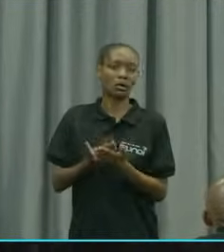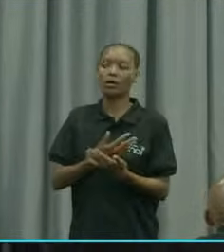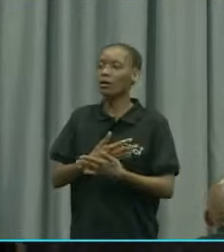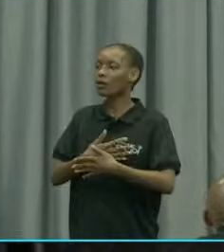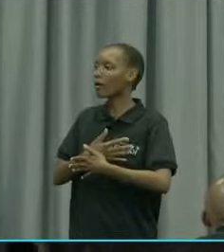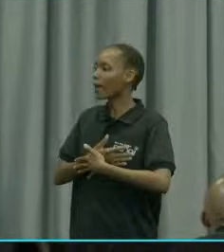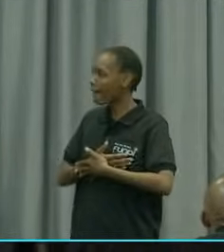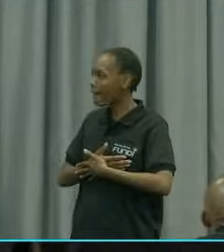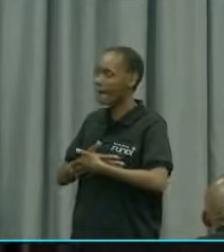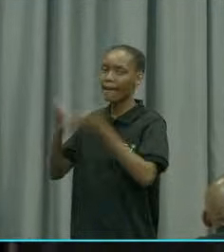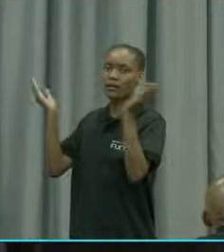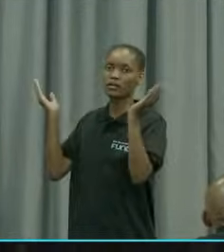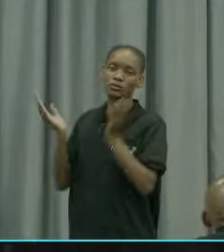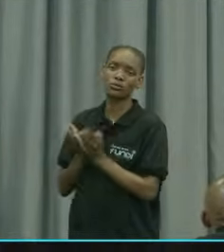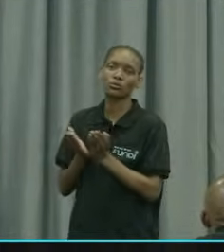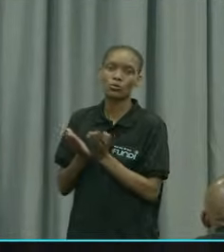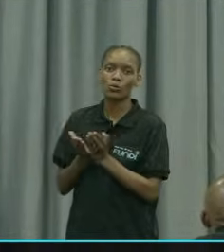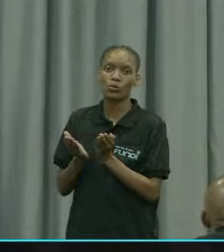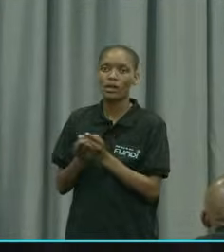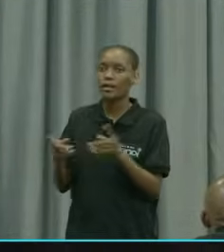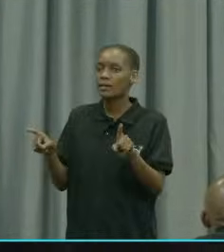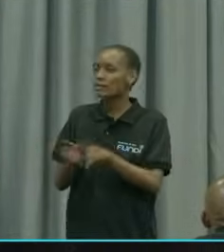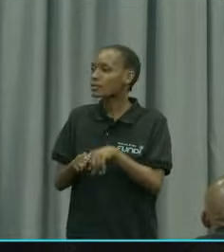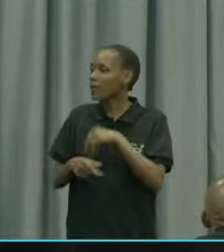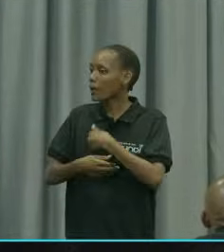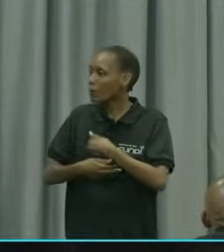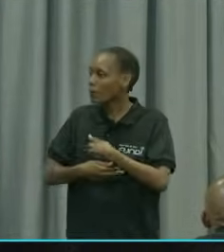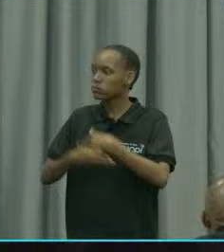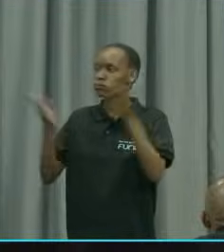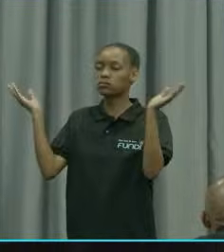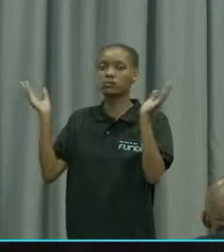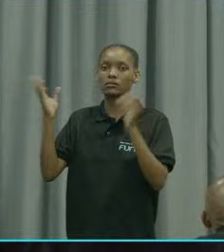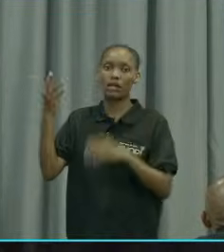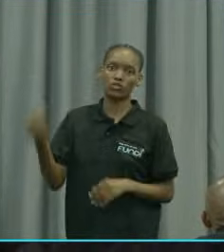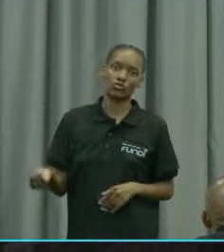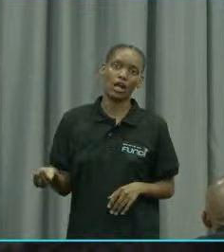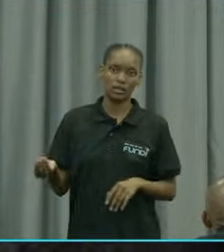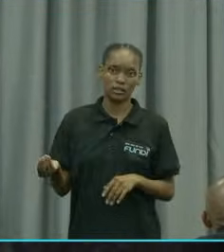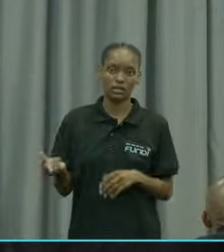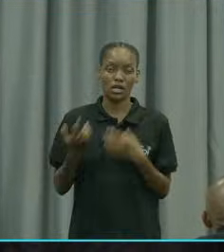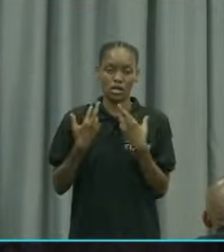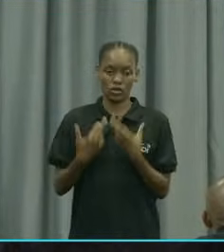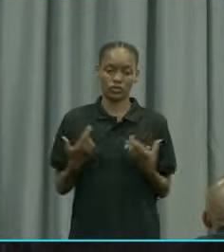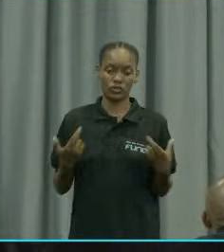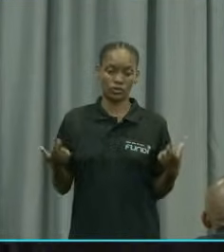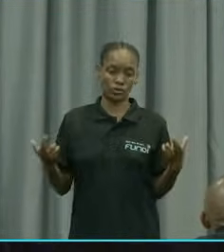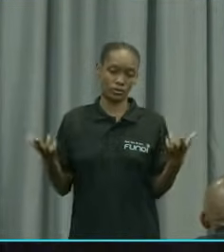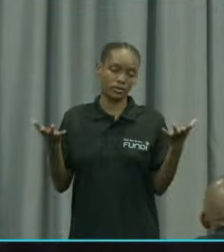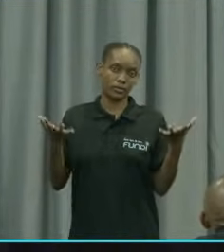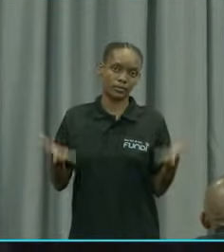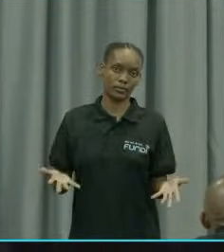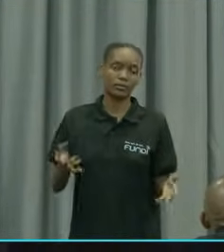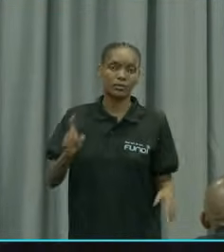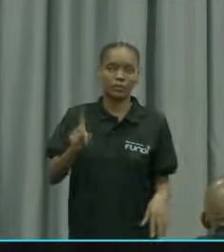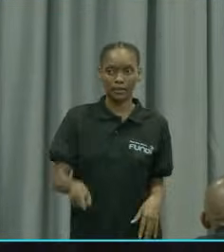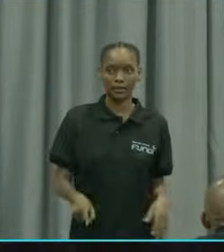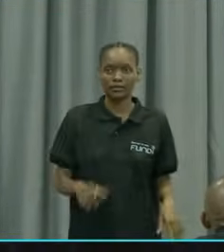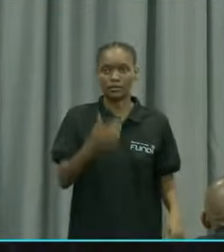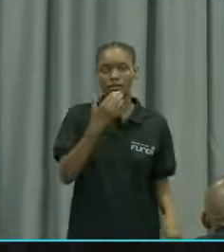like any other child. So in terms of resourcing, that is the position that we need to take. Thank